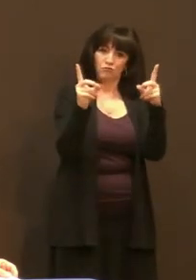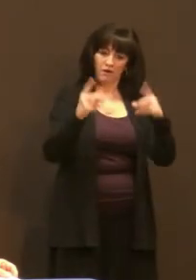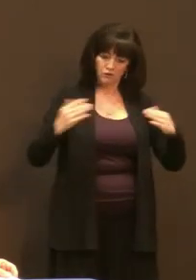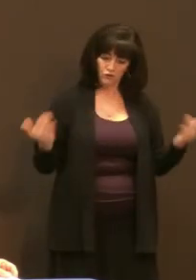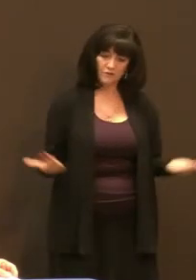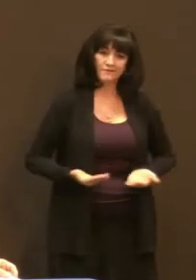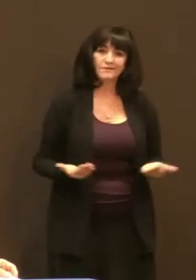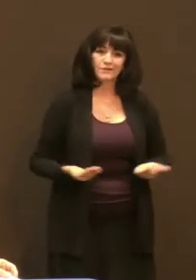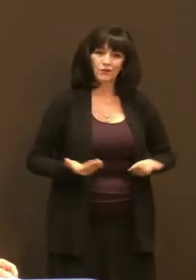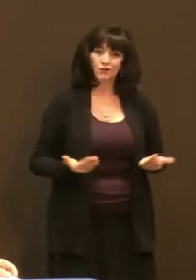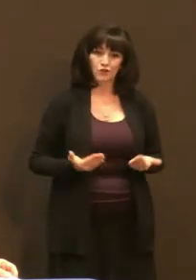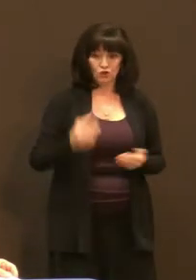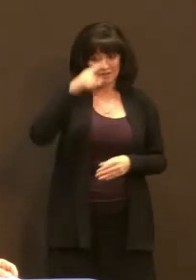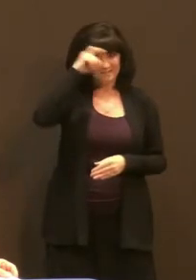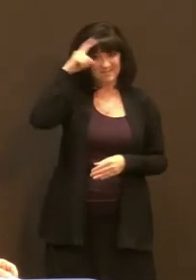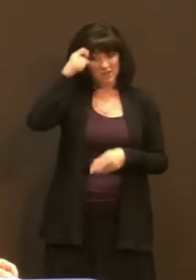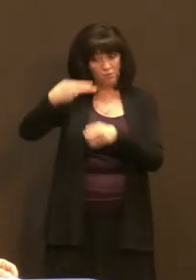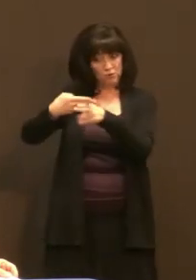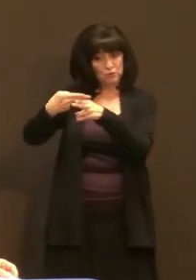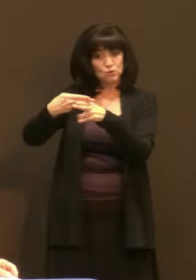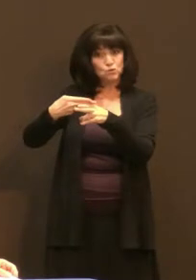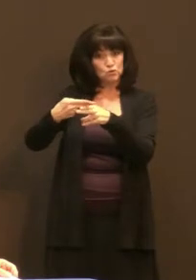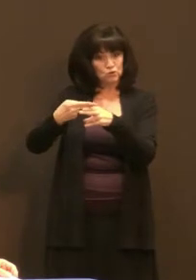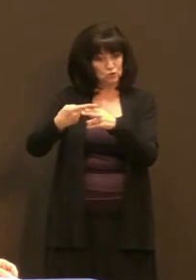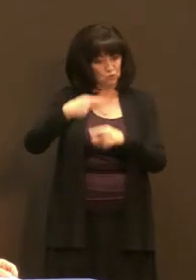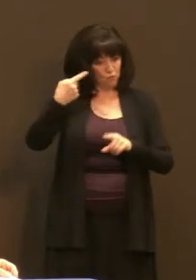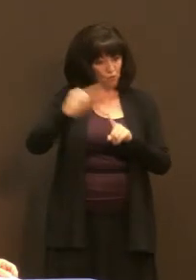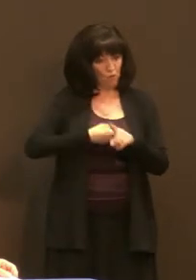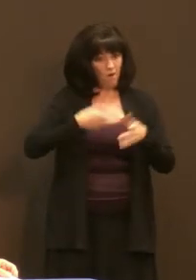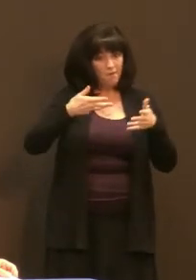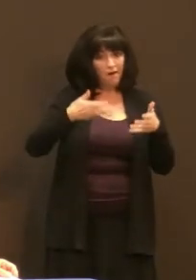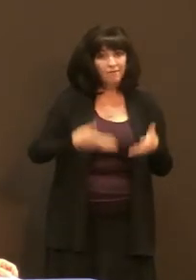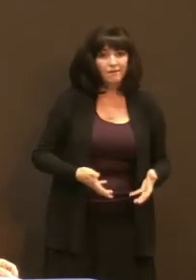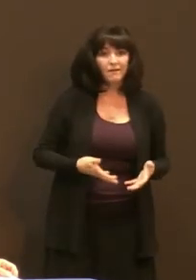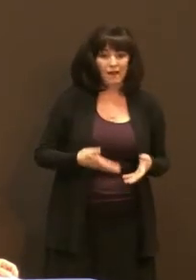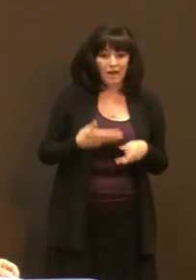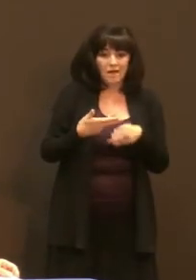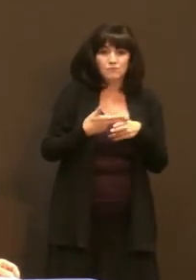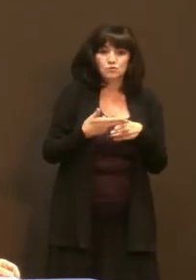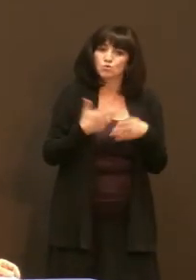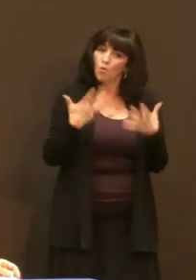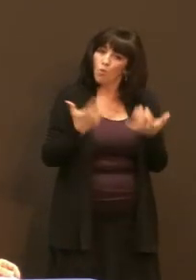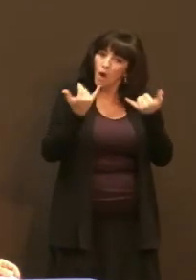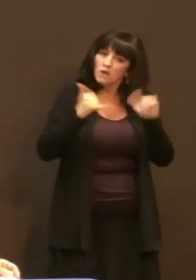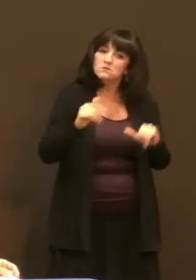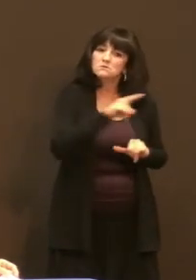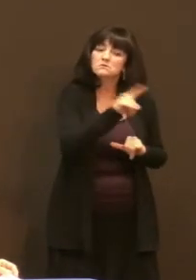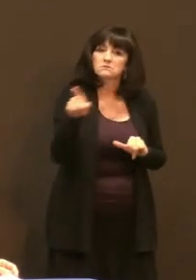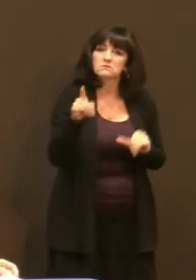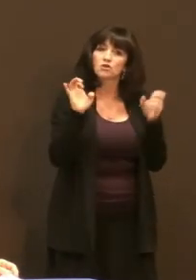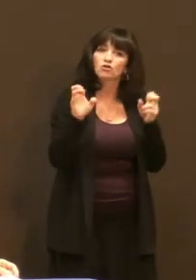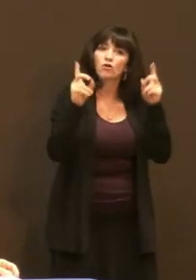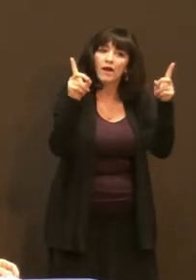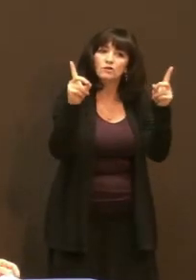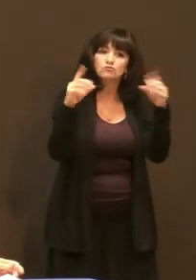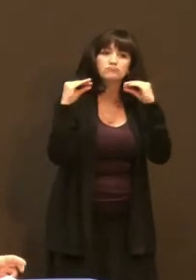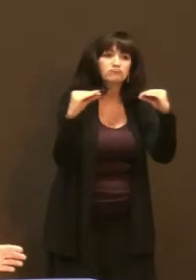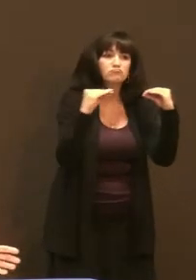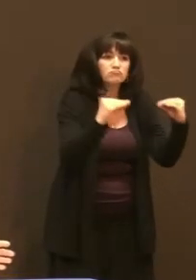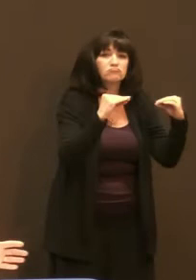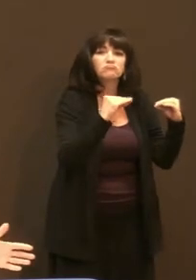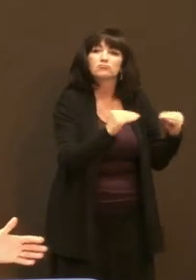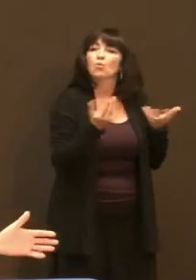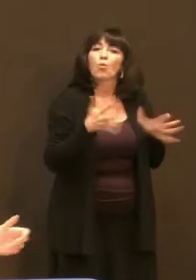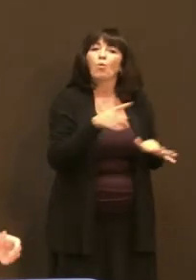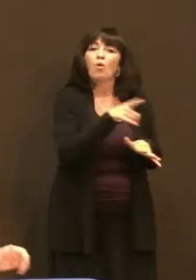here before summer, the last month or so before summer. And just to go back to the limiting factors that